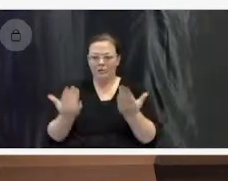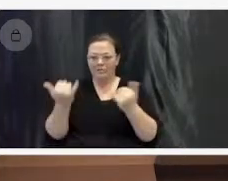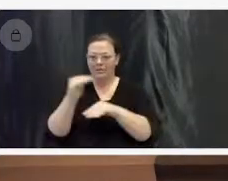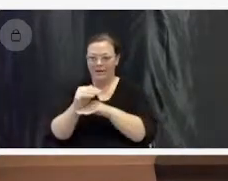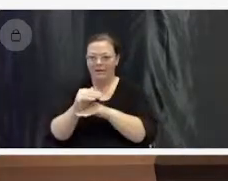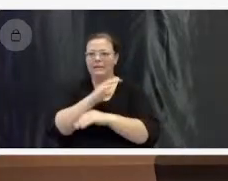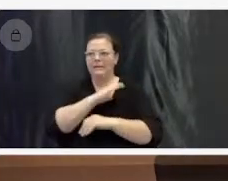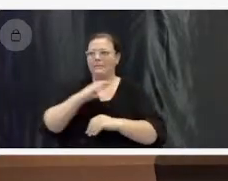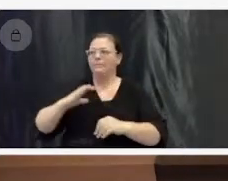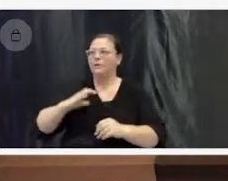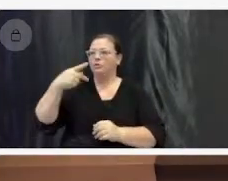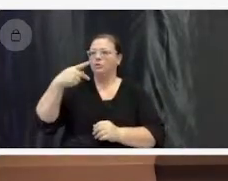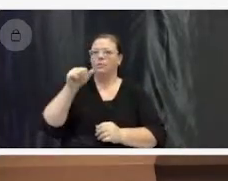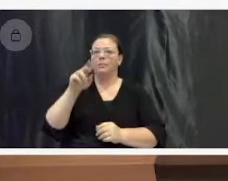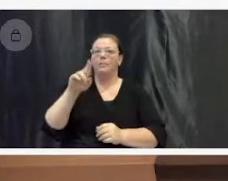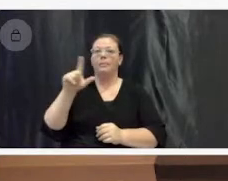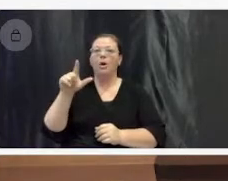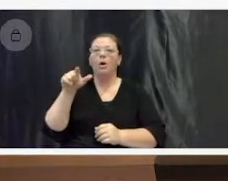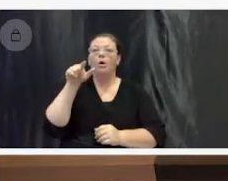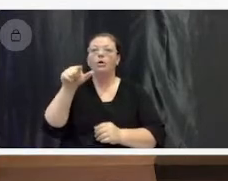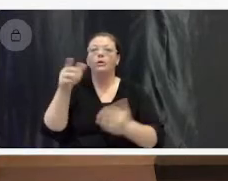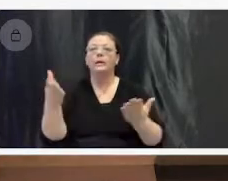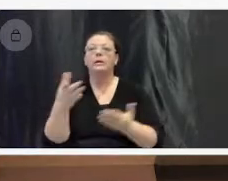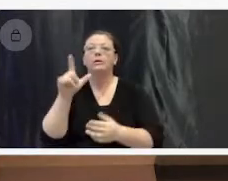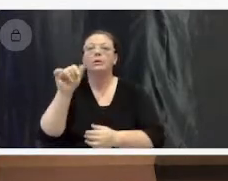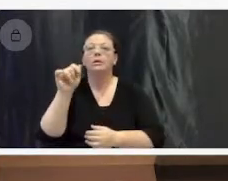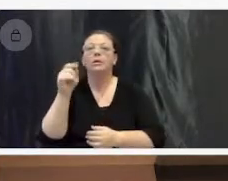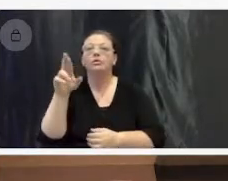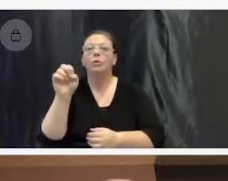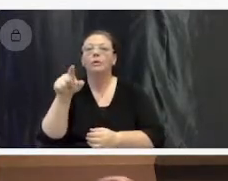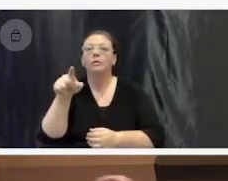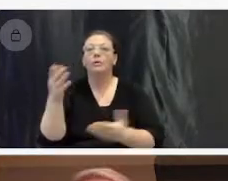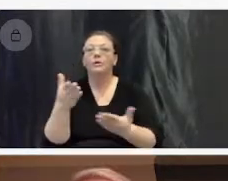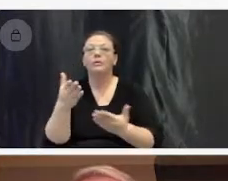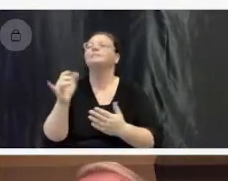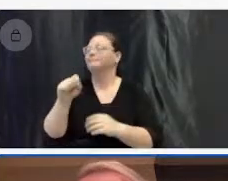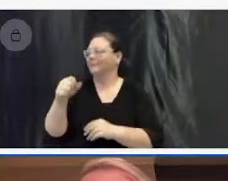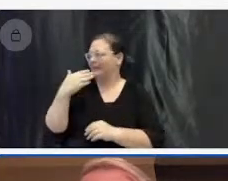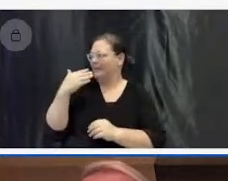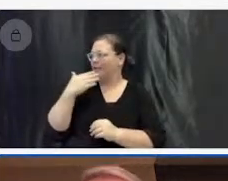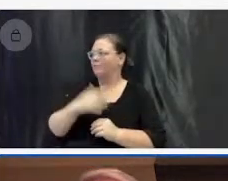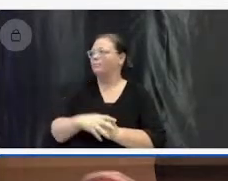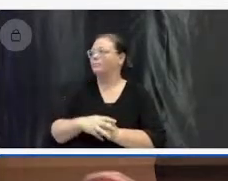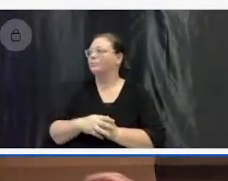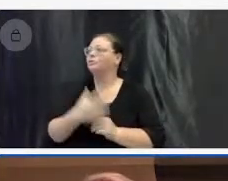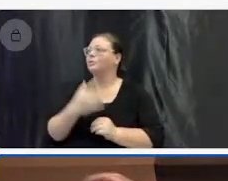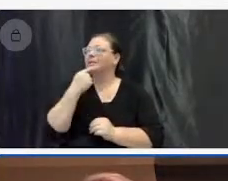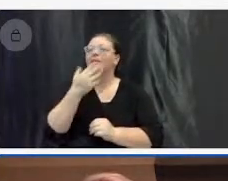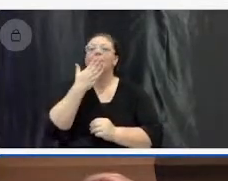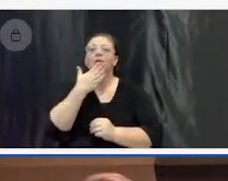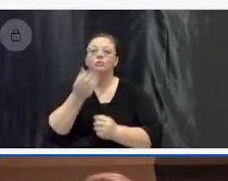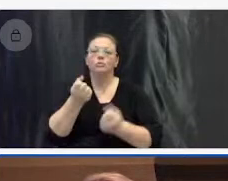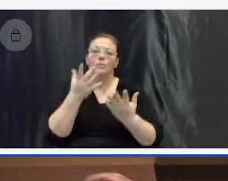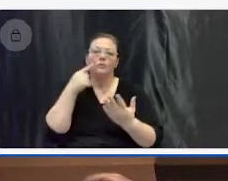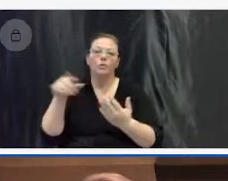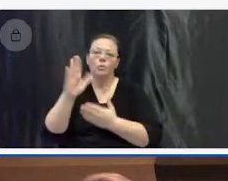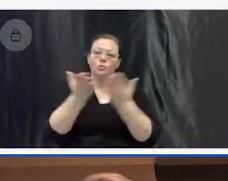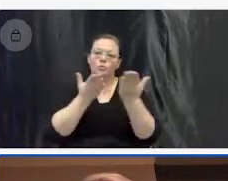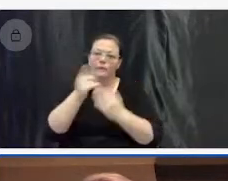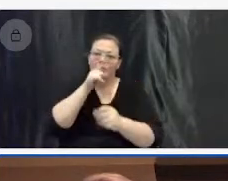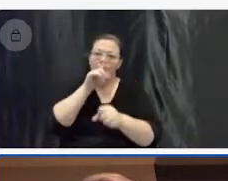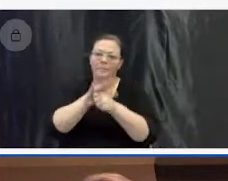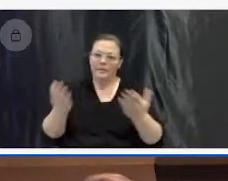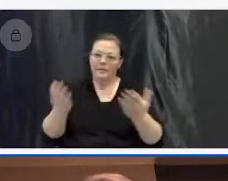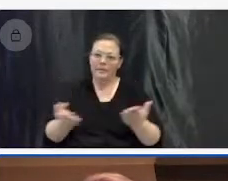and Commissioner Paul Latour. Are you there, sir? Yes, sir. Thank you. We just want to definitely thank you for your service and your commitment here to